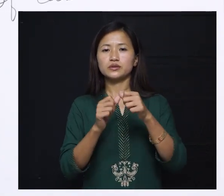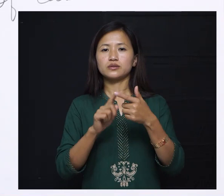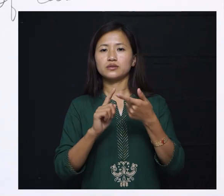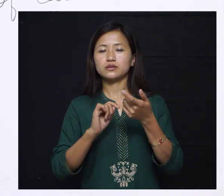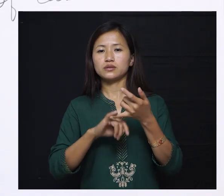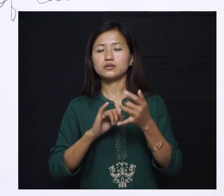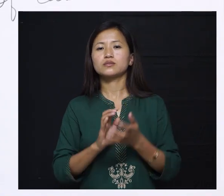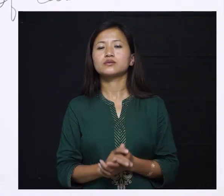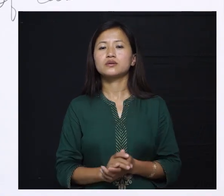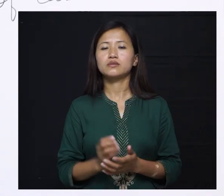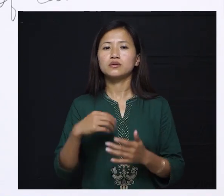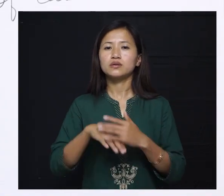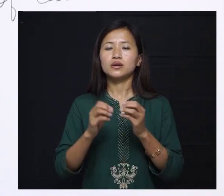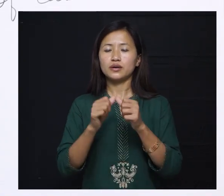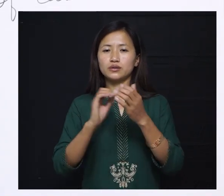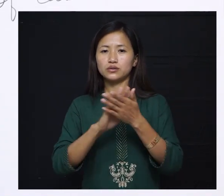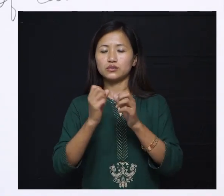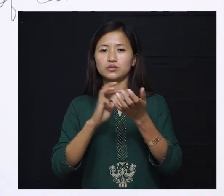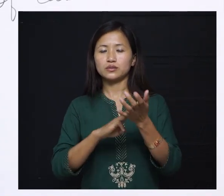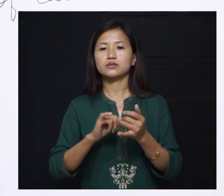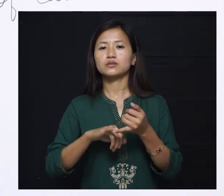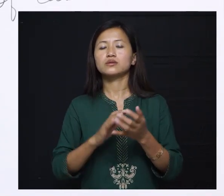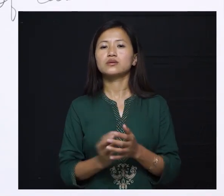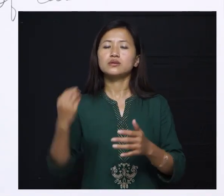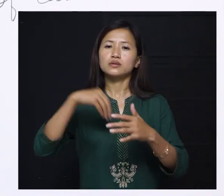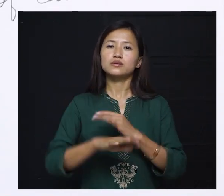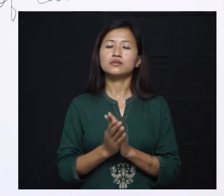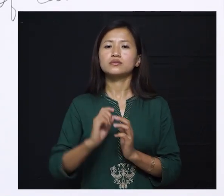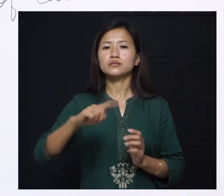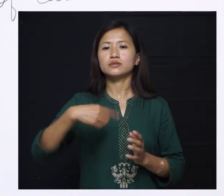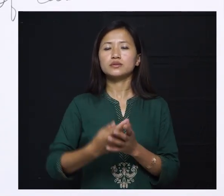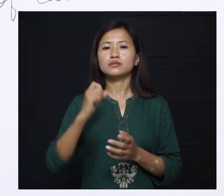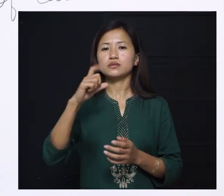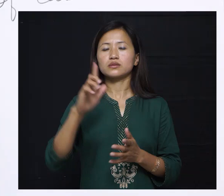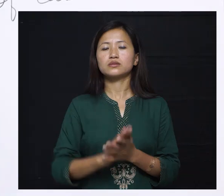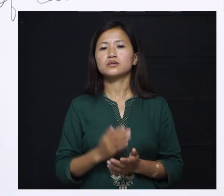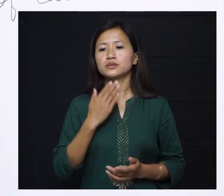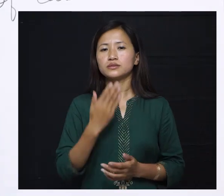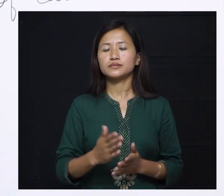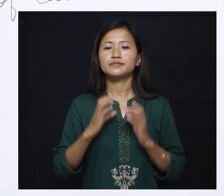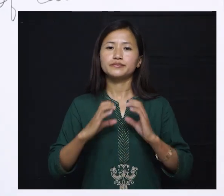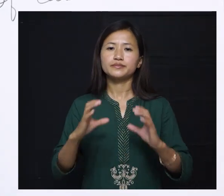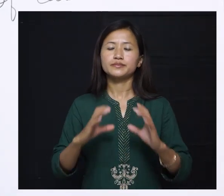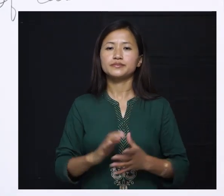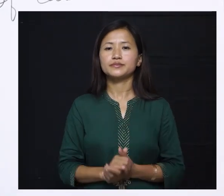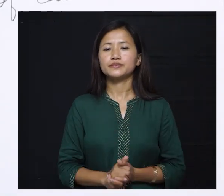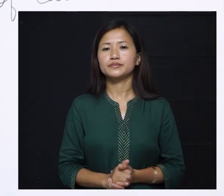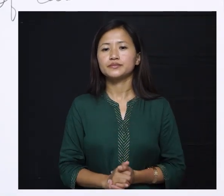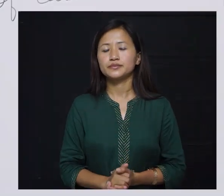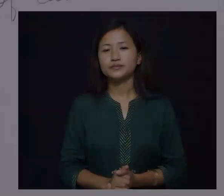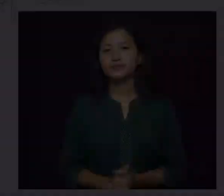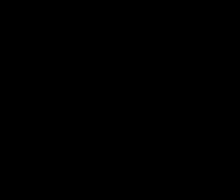the interunits, about the Ahoms. So all this will come in the next class. Till then, take care. We'll see you soon.